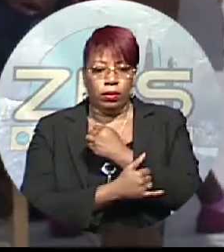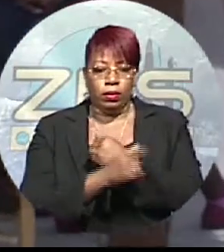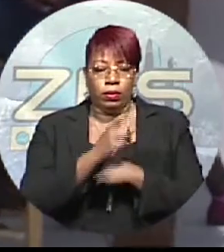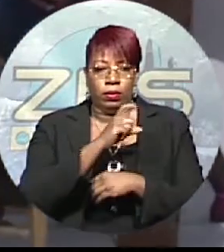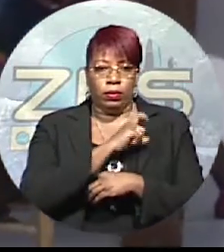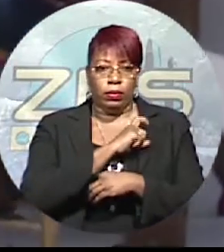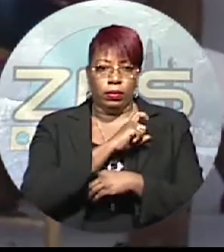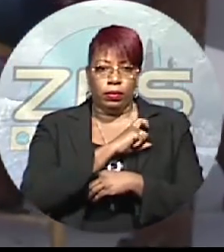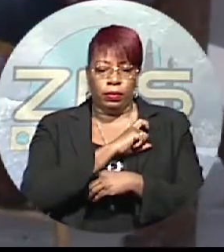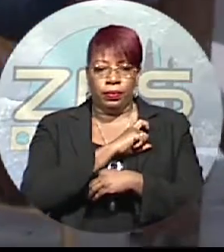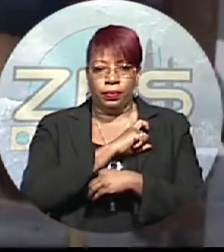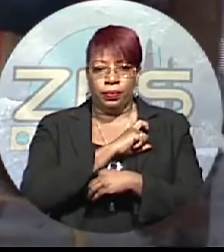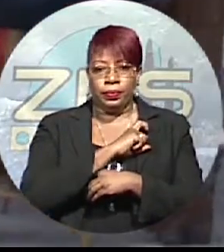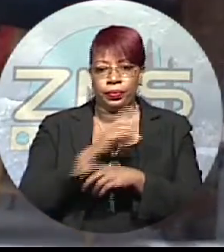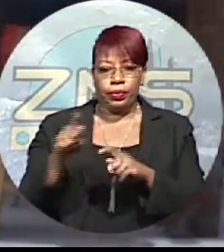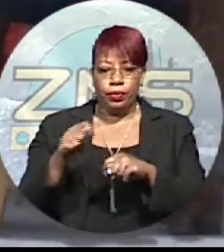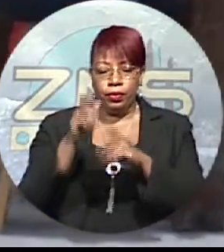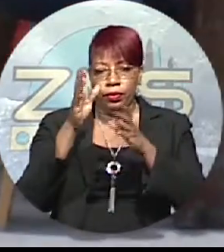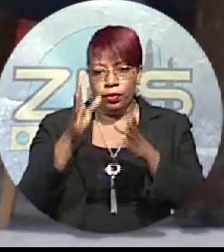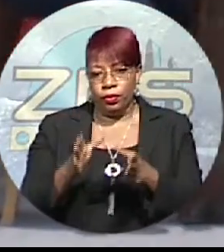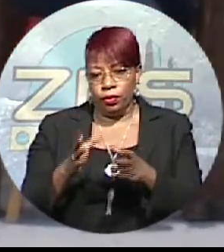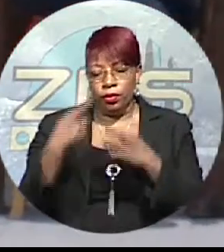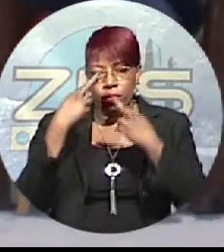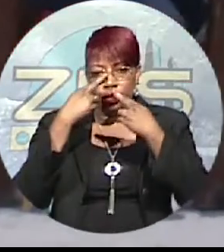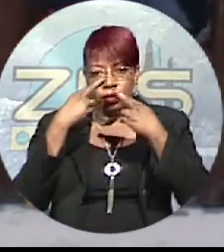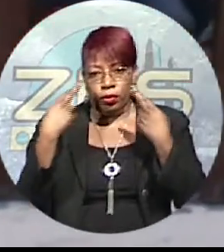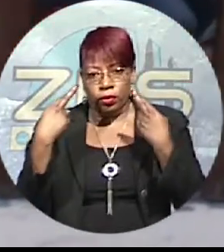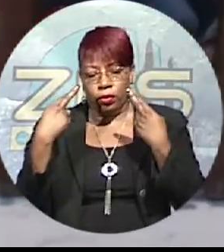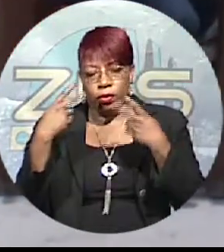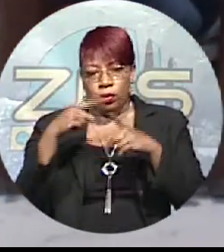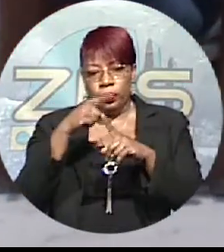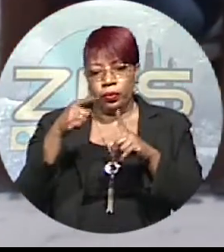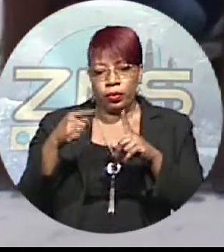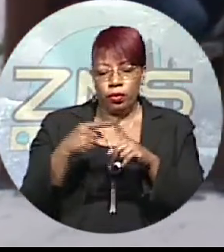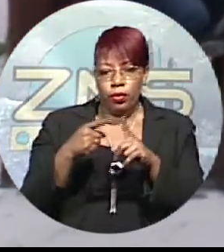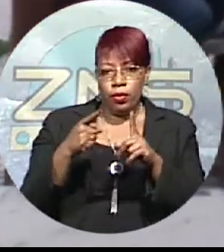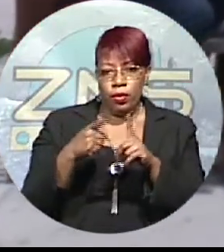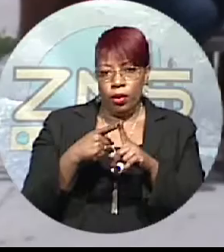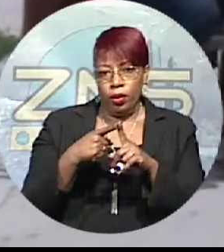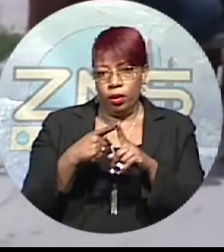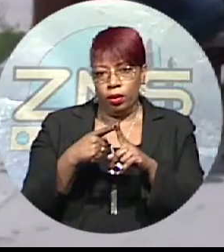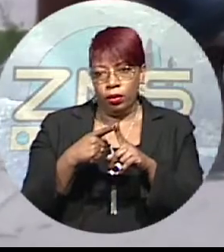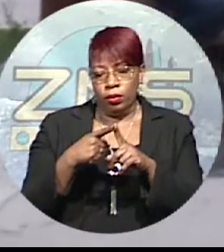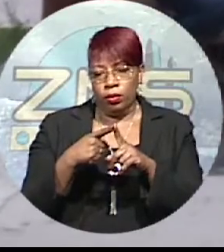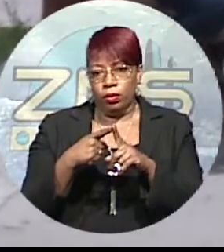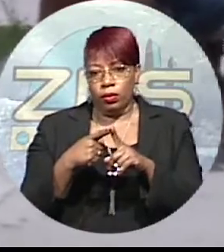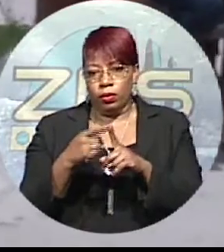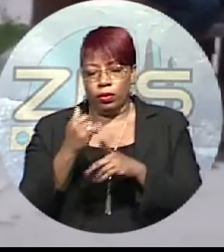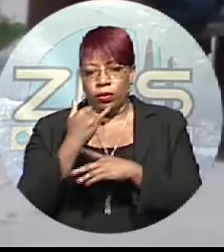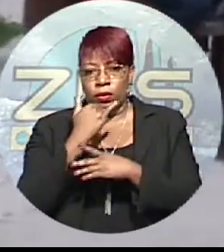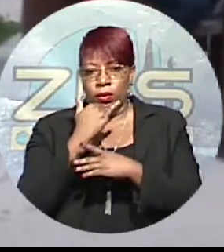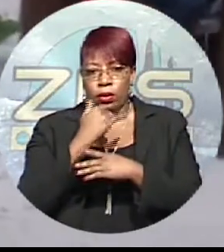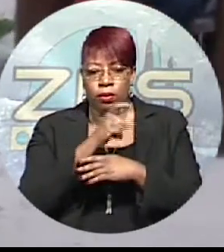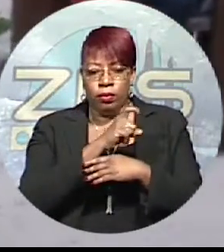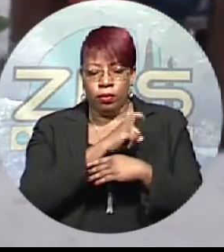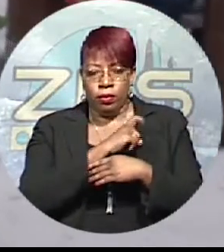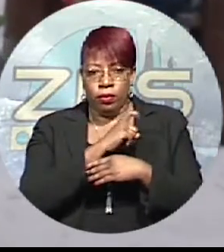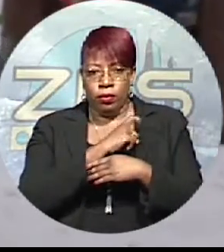many tourists who have been robbed while in the process of committing an illegal act, and then they lie to cover up what they were initially